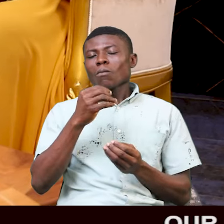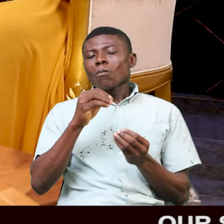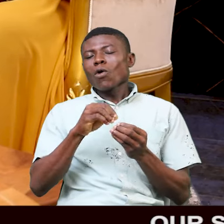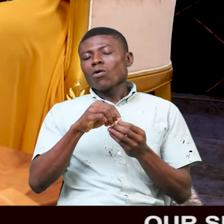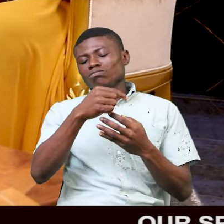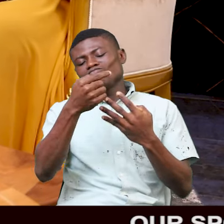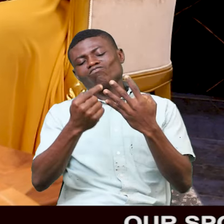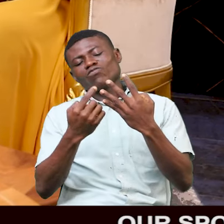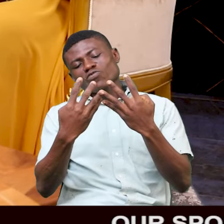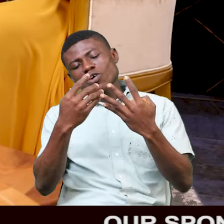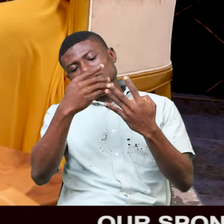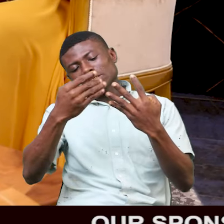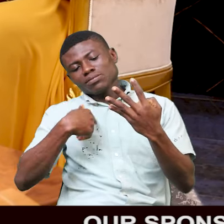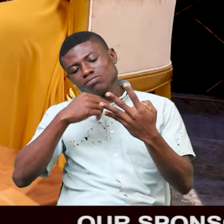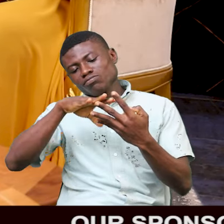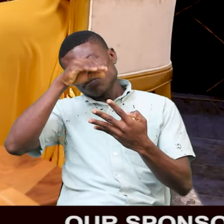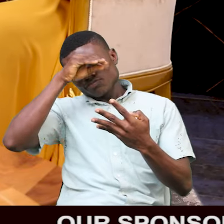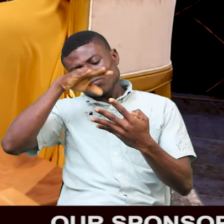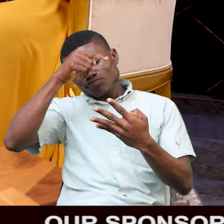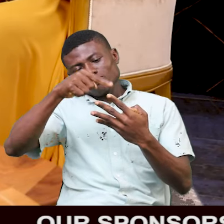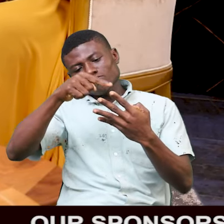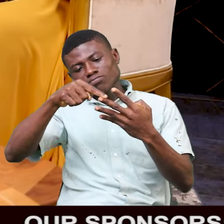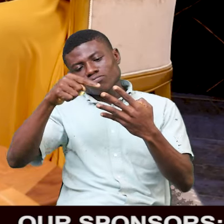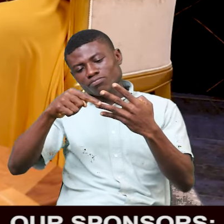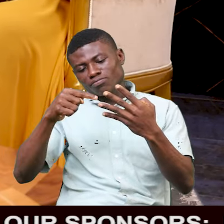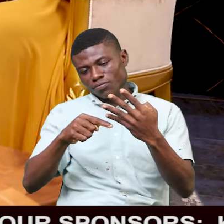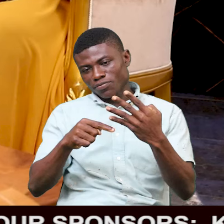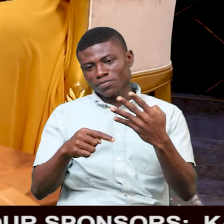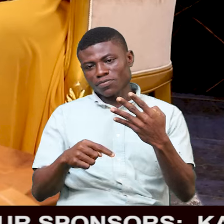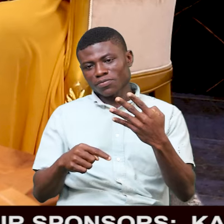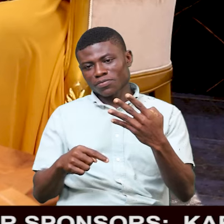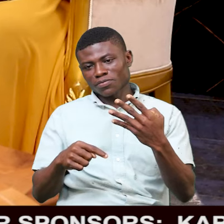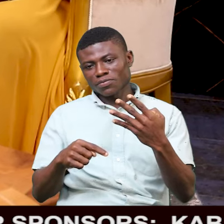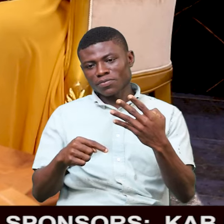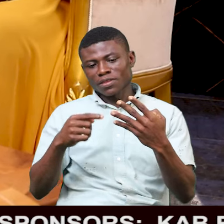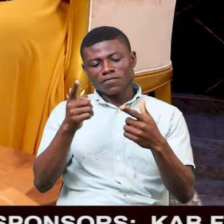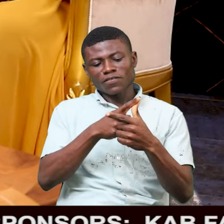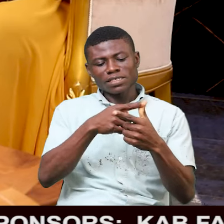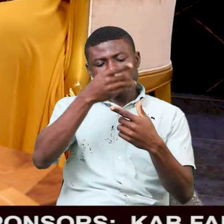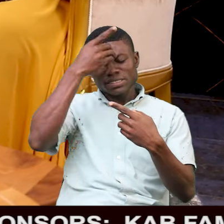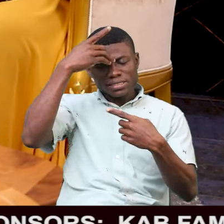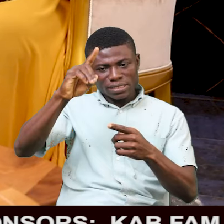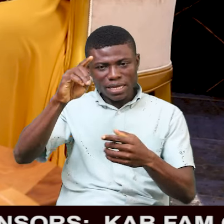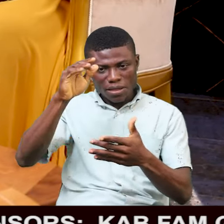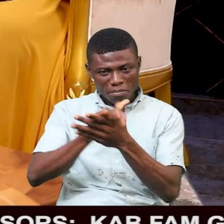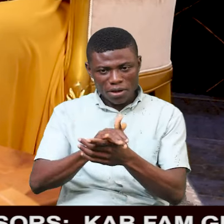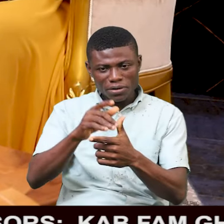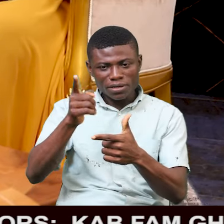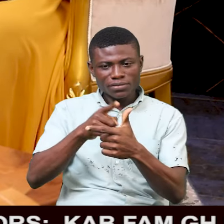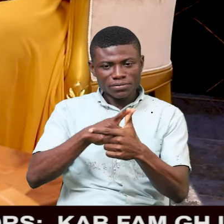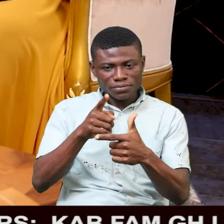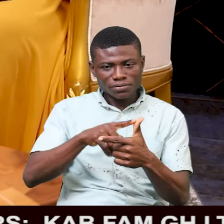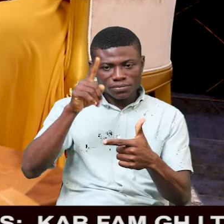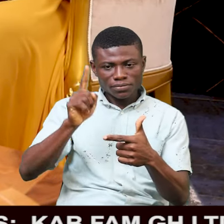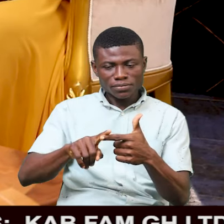four. Yes. Messiah ne ma bear four. Yes. Who determine say wo be